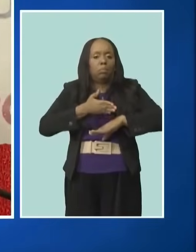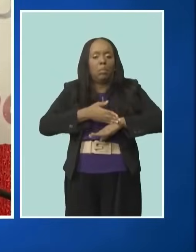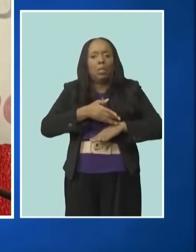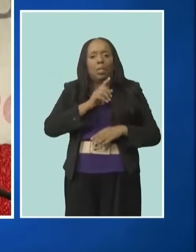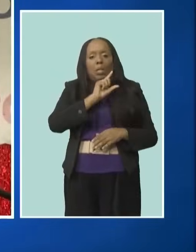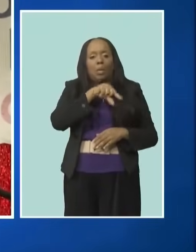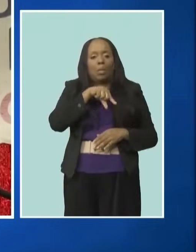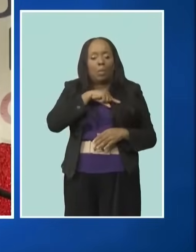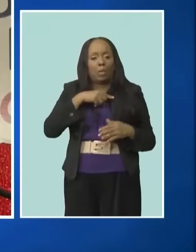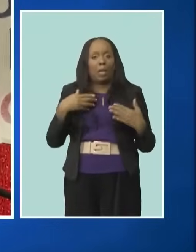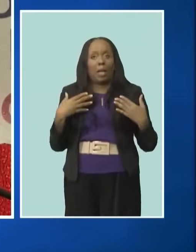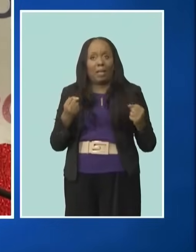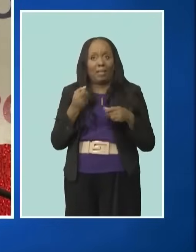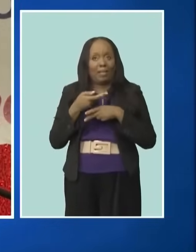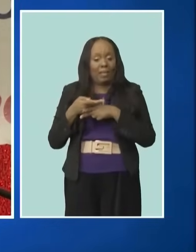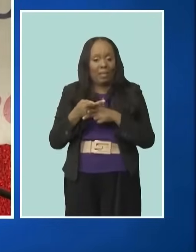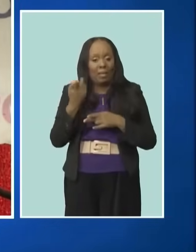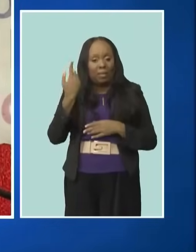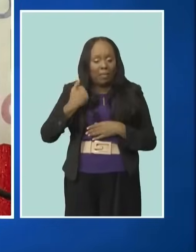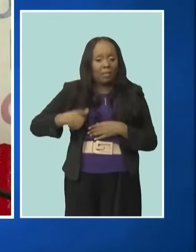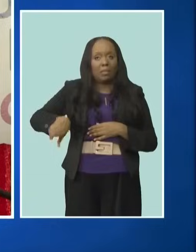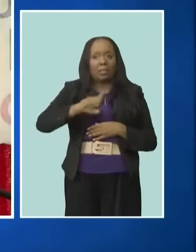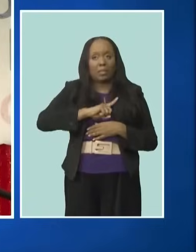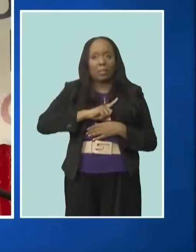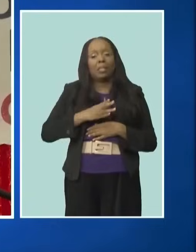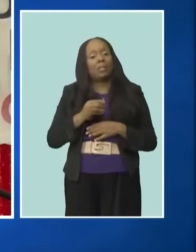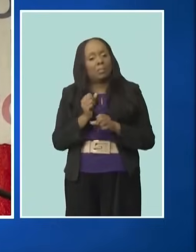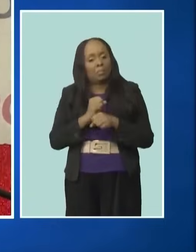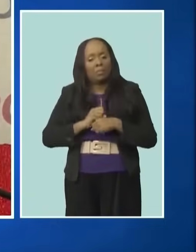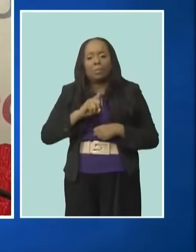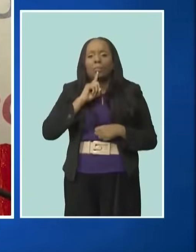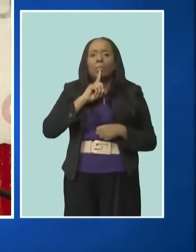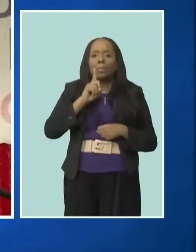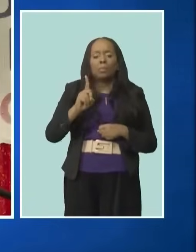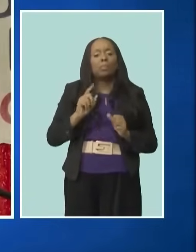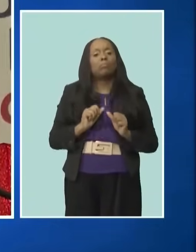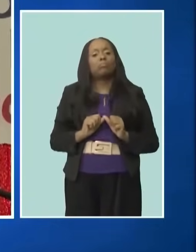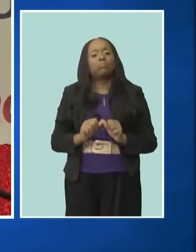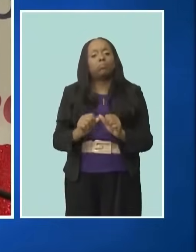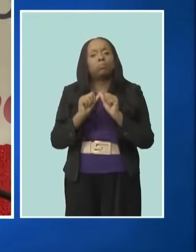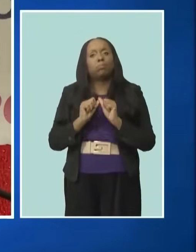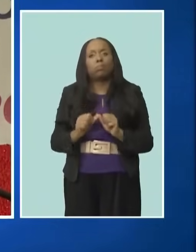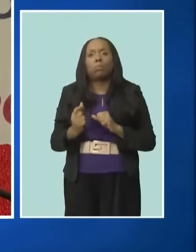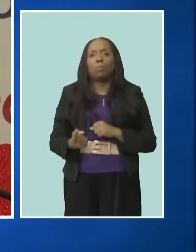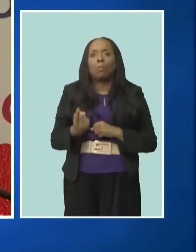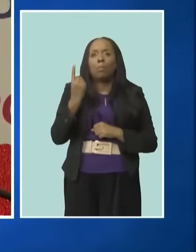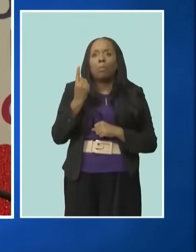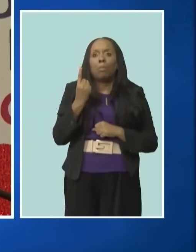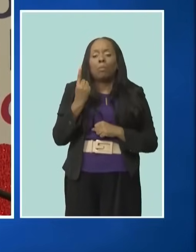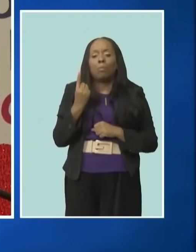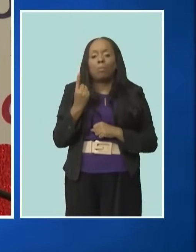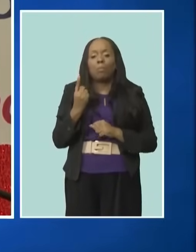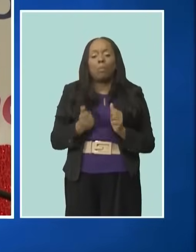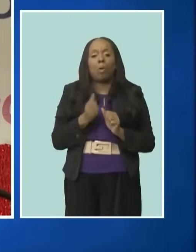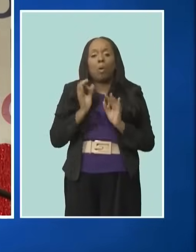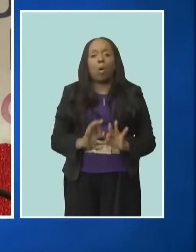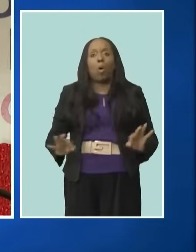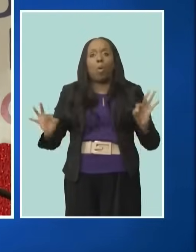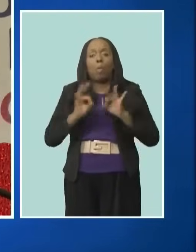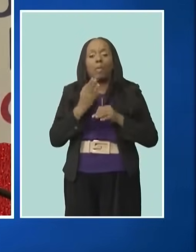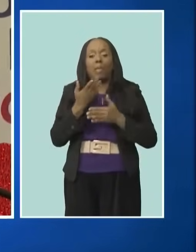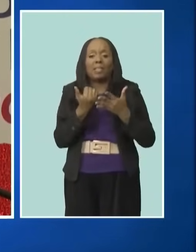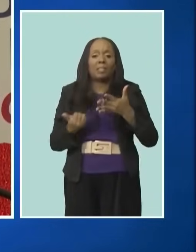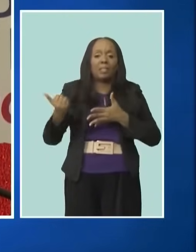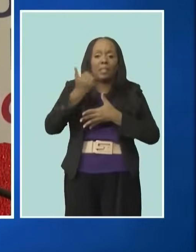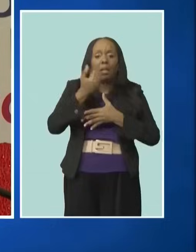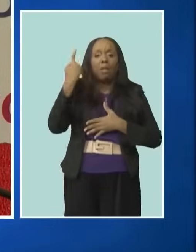in Barbados for Barbadians and to ensure that it remains one of the key considerations for the quality